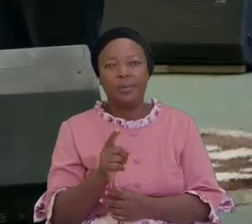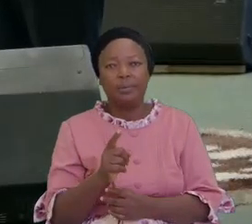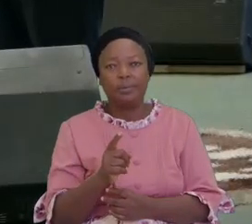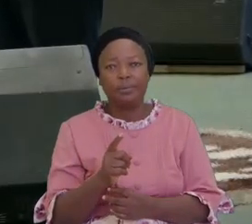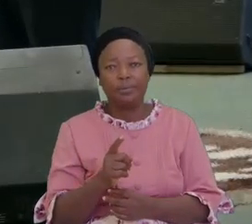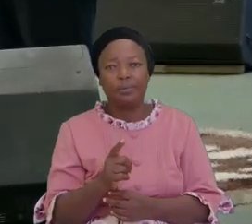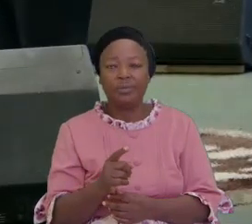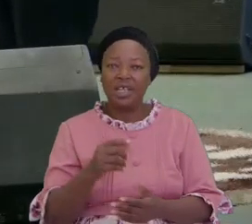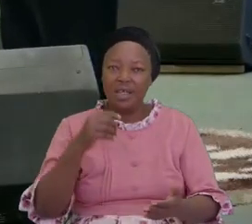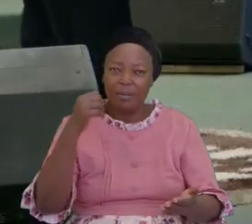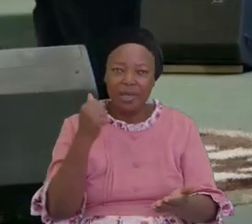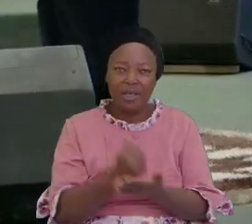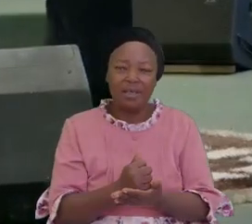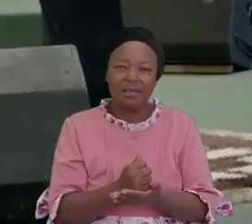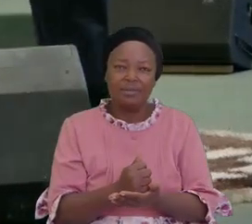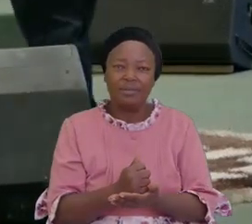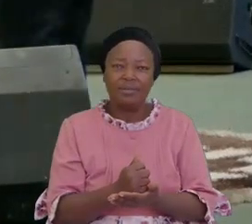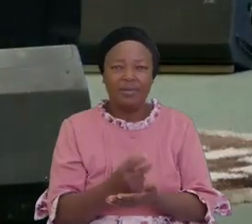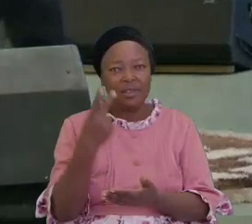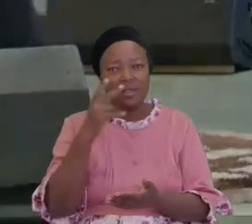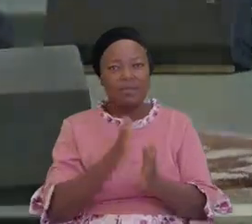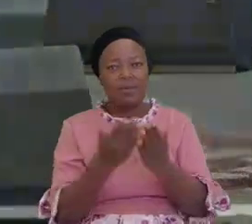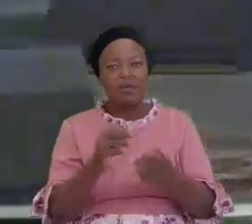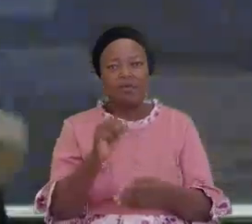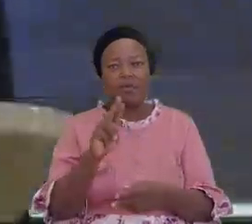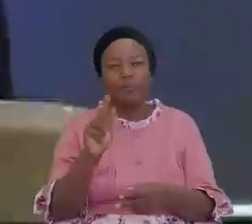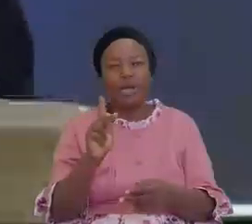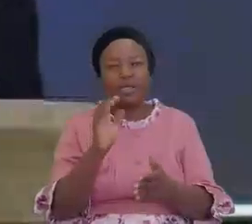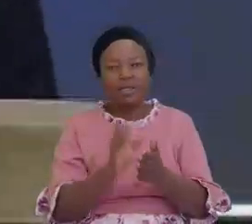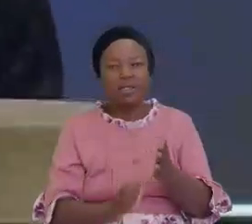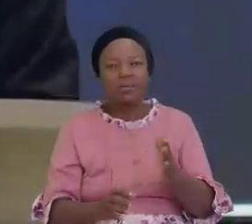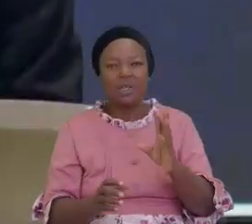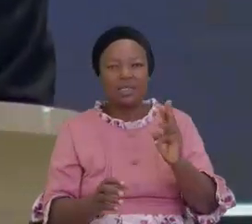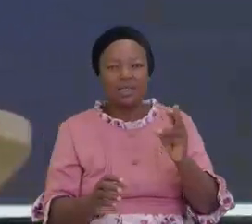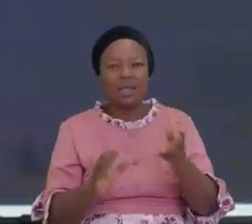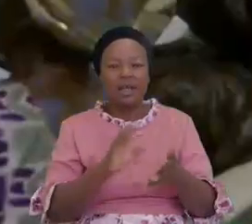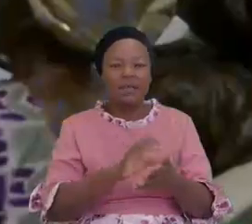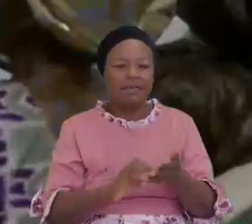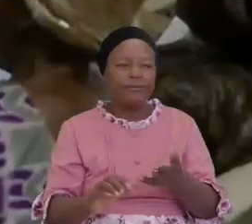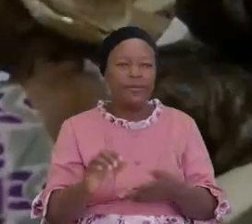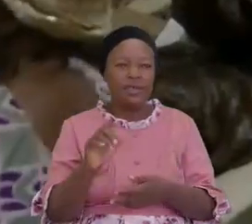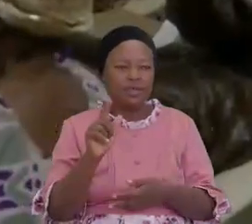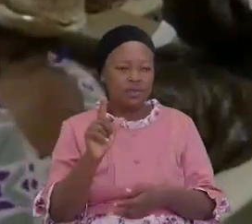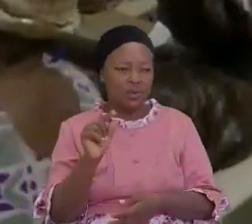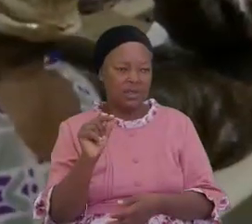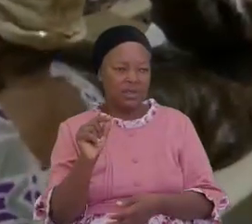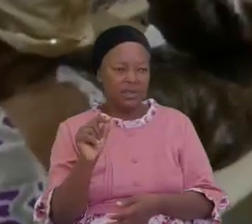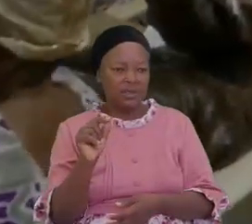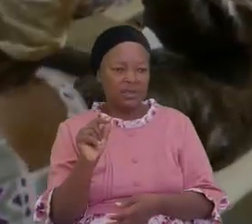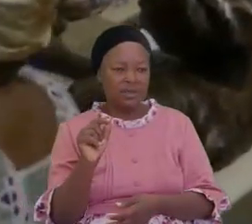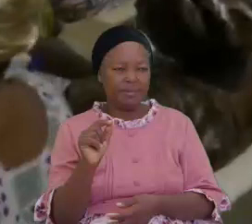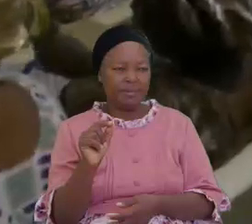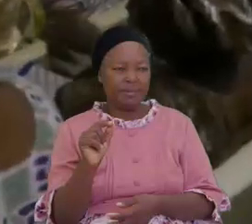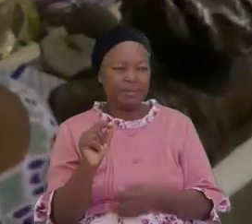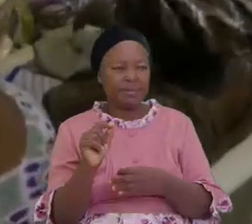Amen. Amen. Look at Mark chapter 16. I'm reading from verse 20 there.